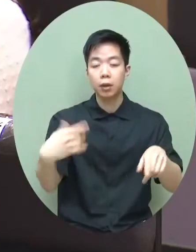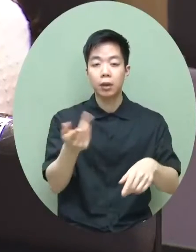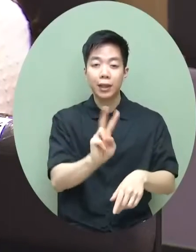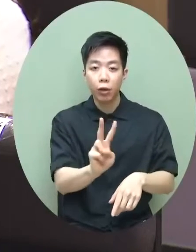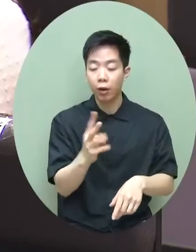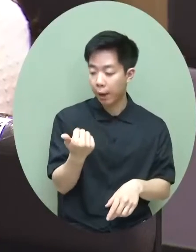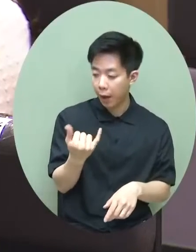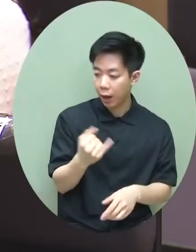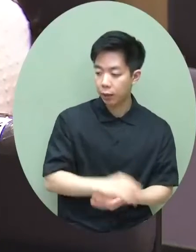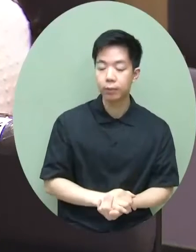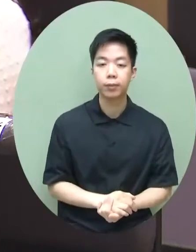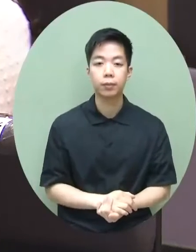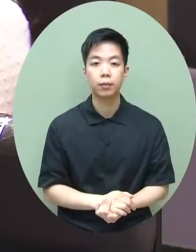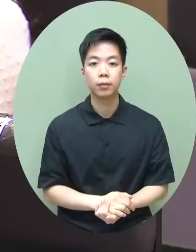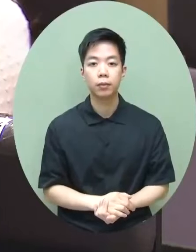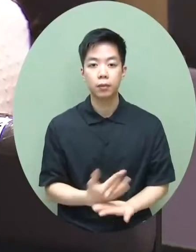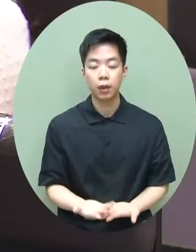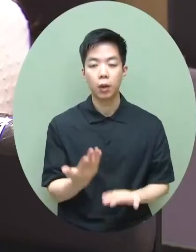day?